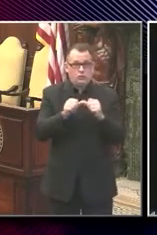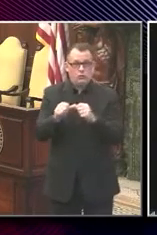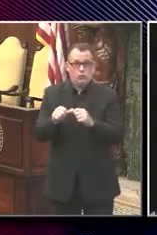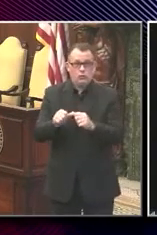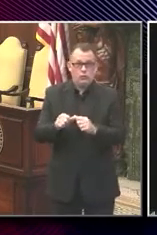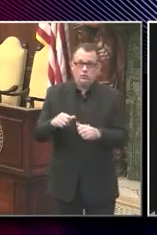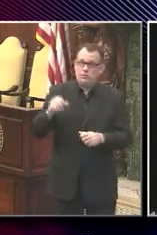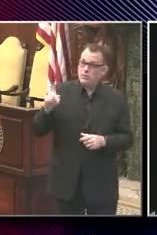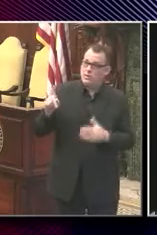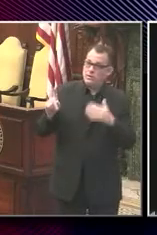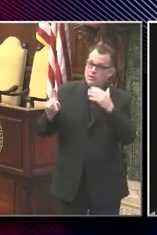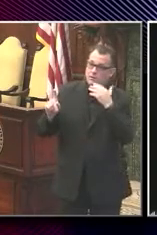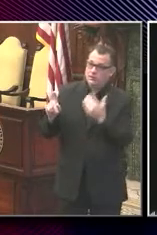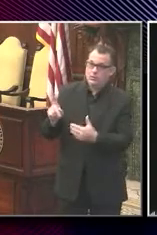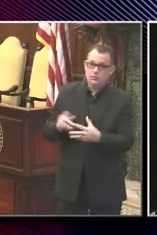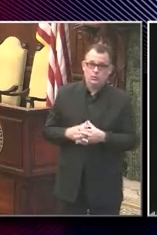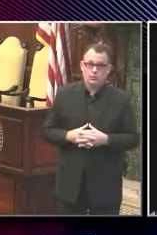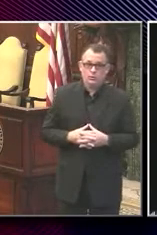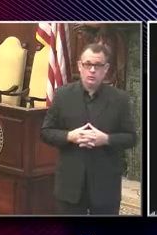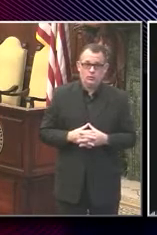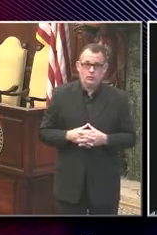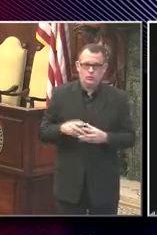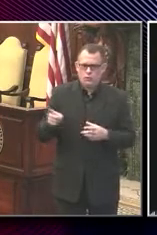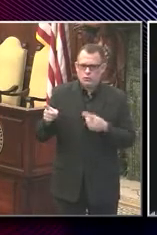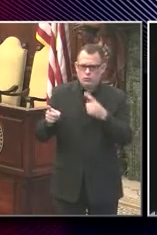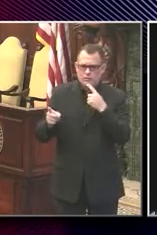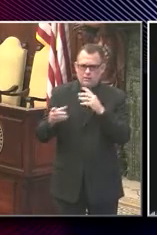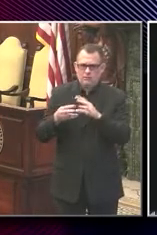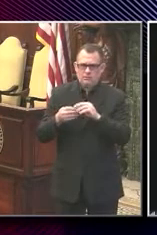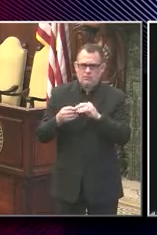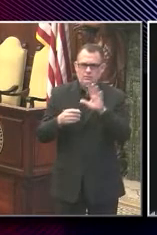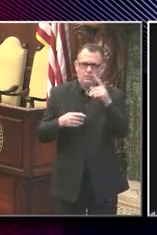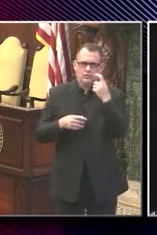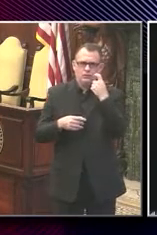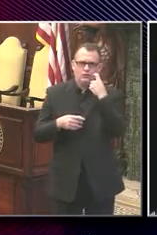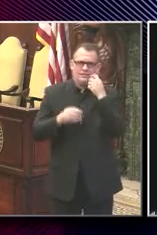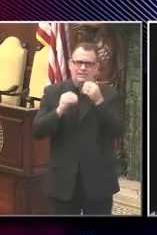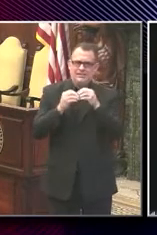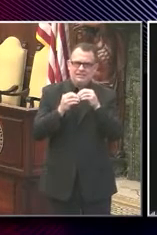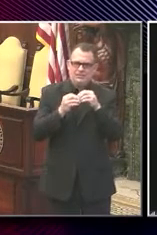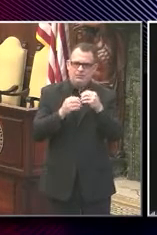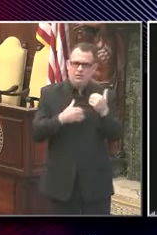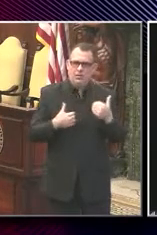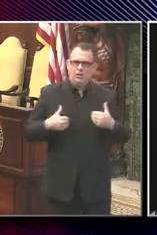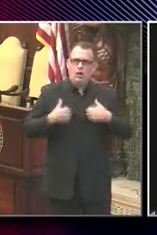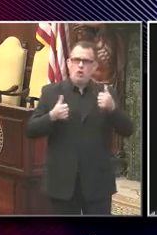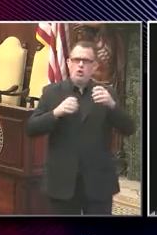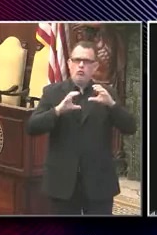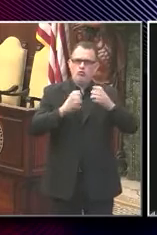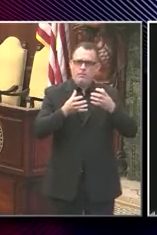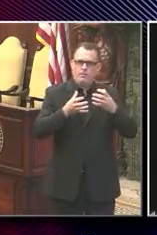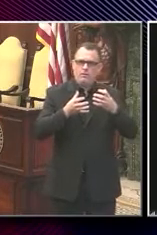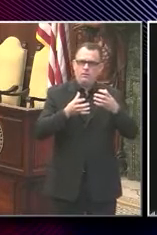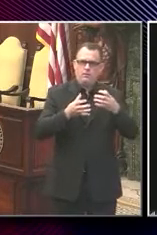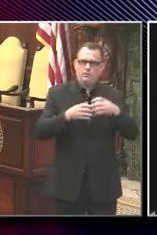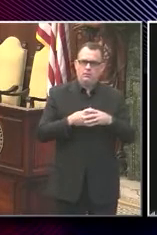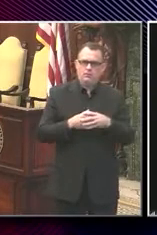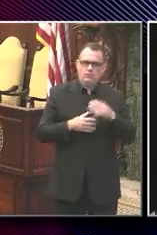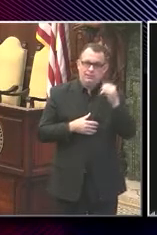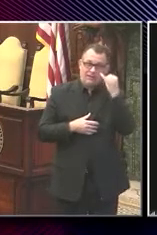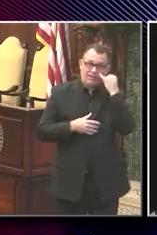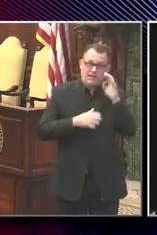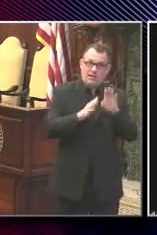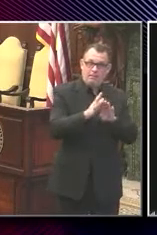Okay, and you've mentioned that a lot of these recent cases have been in younger people. If there was going to be a spike of